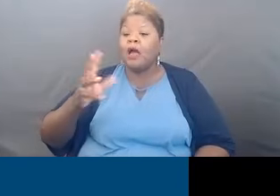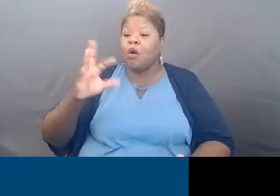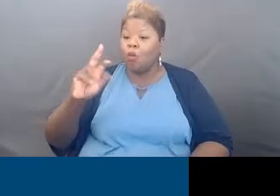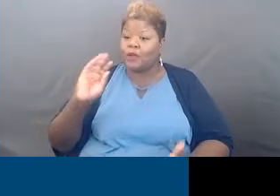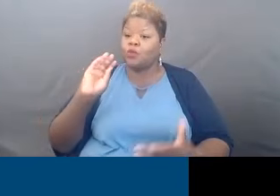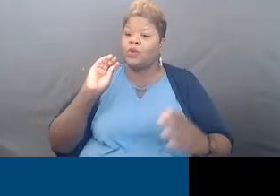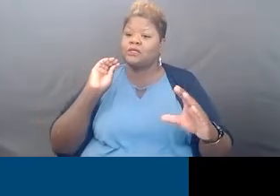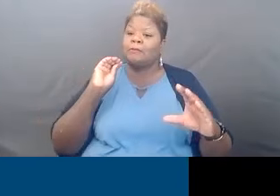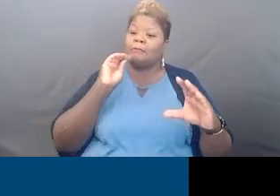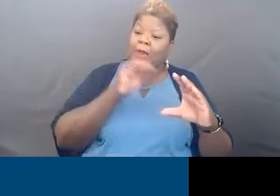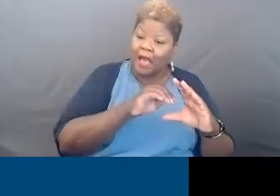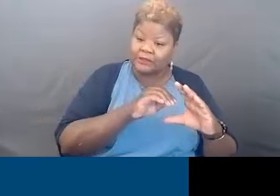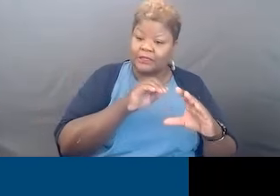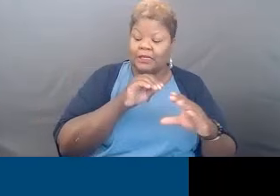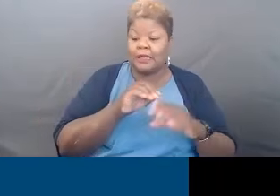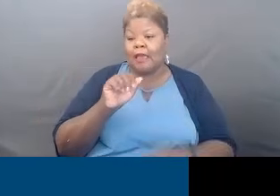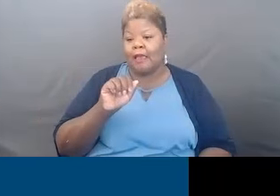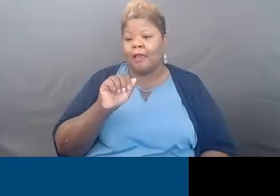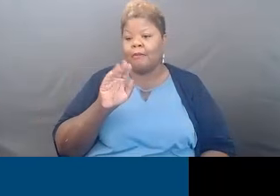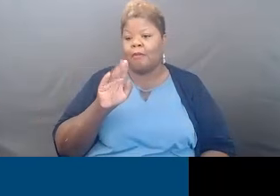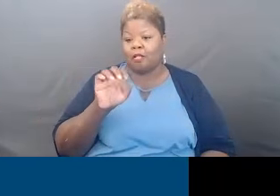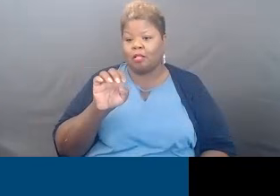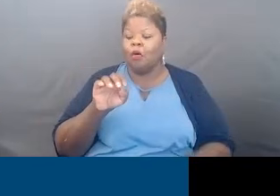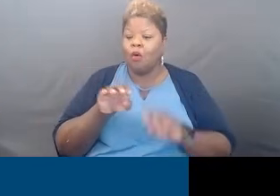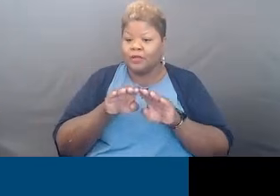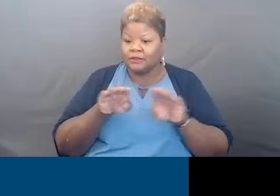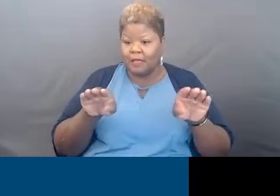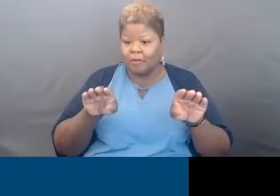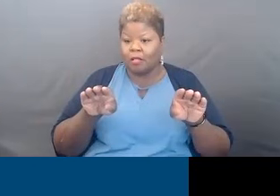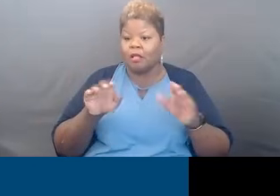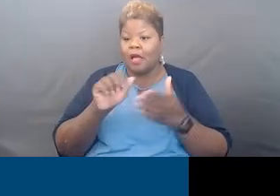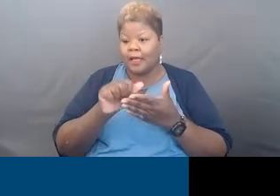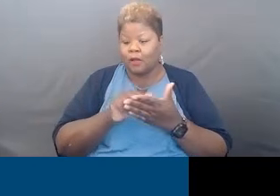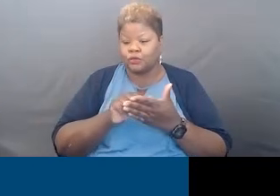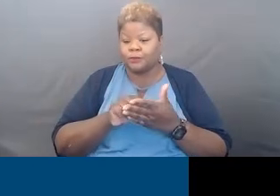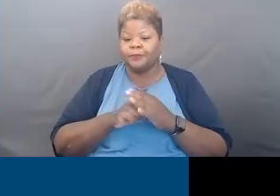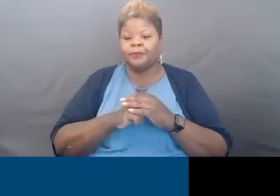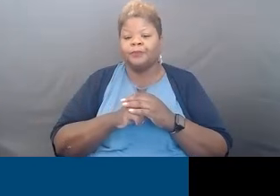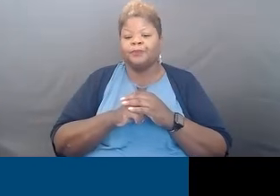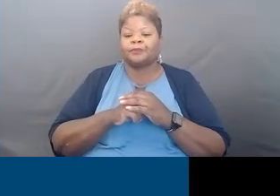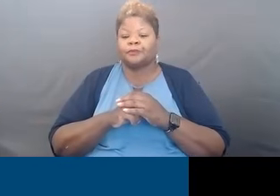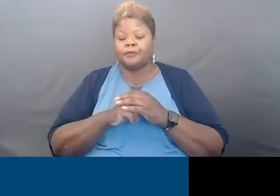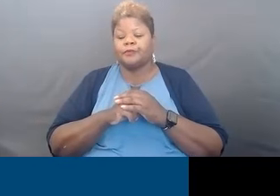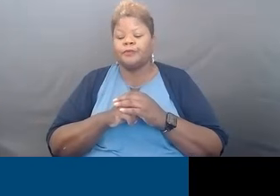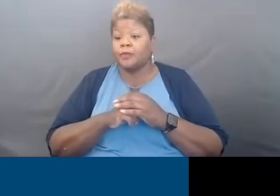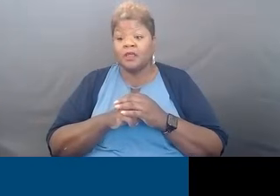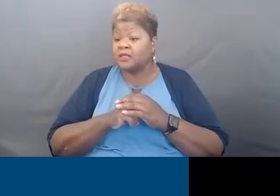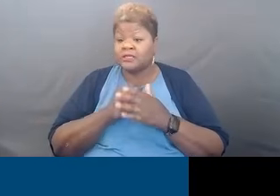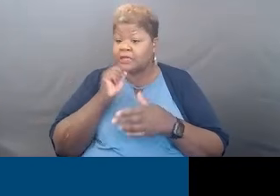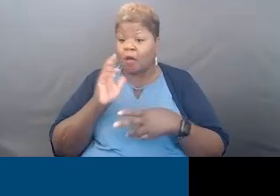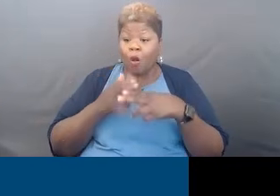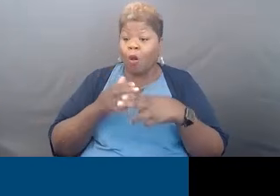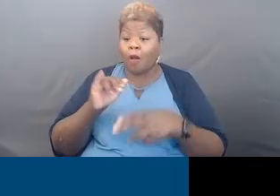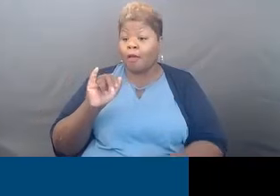an ABLE, not just an AZ ABLE account, a stable account, but an ABLE account. So it's not considered